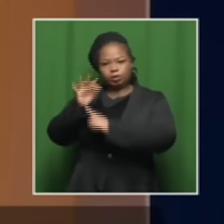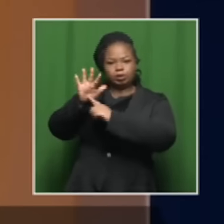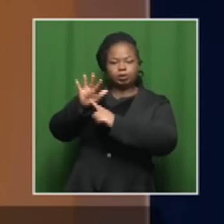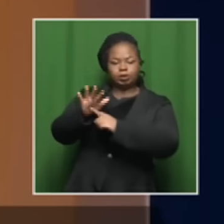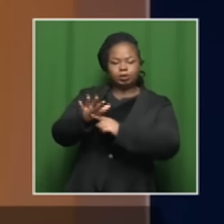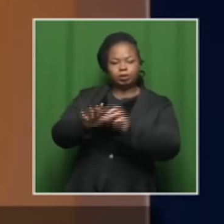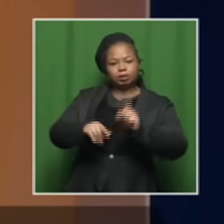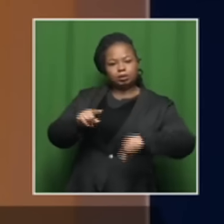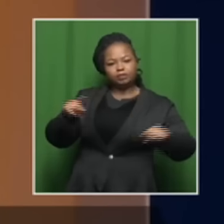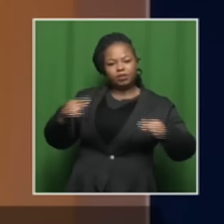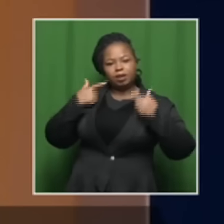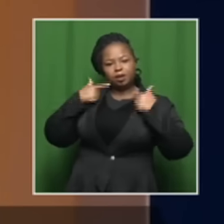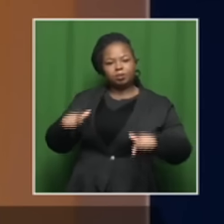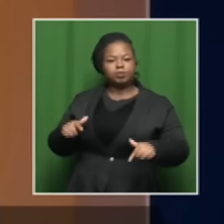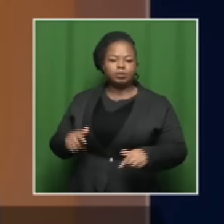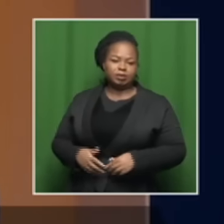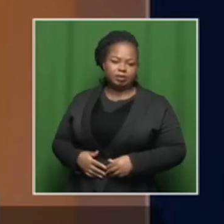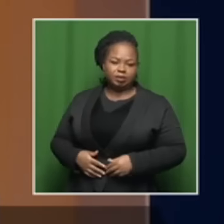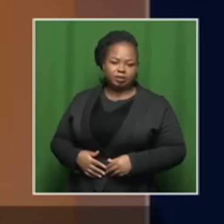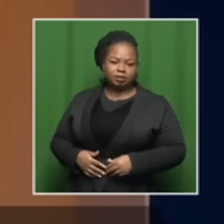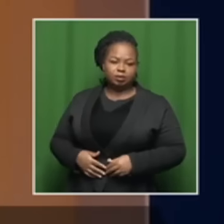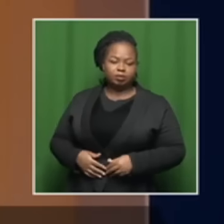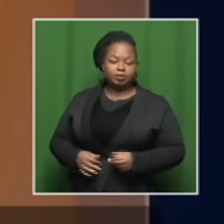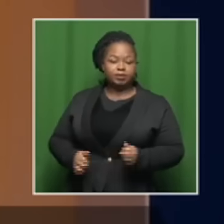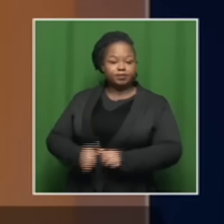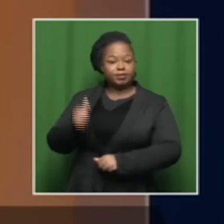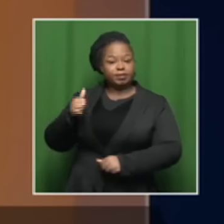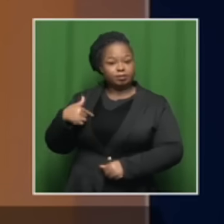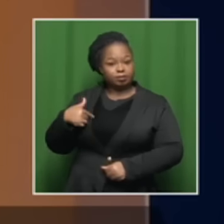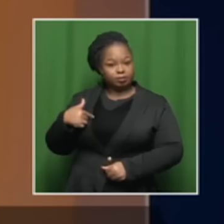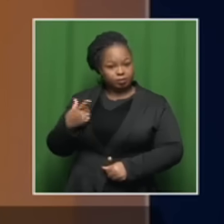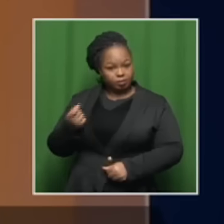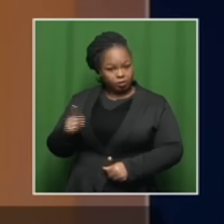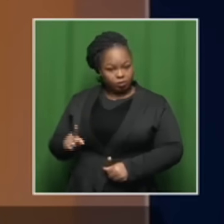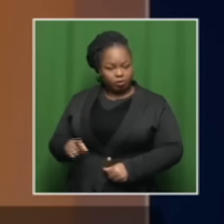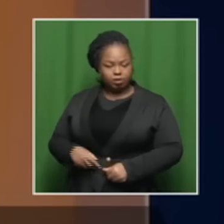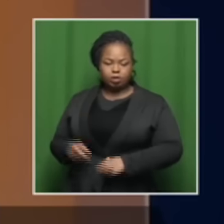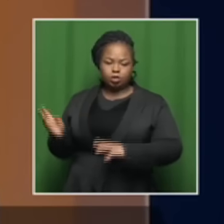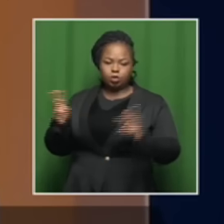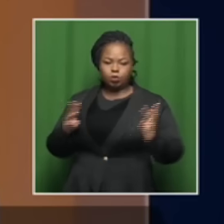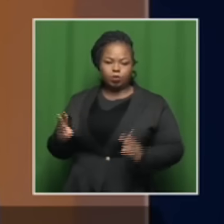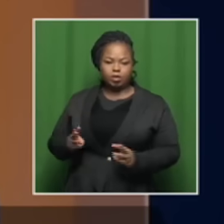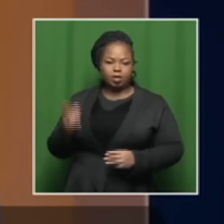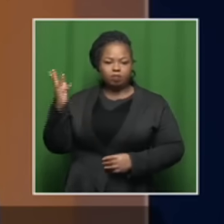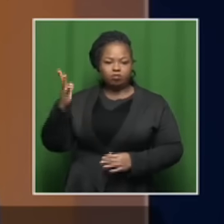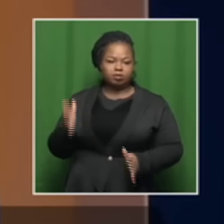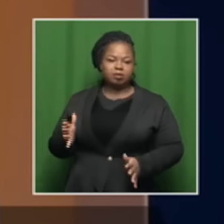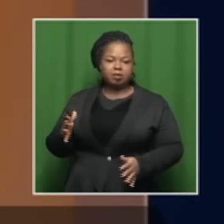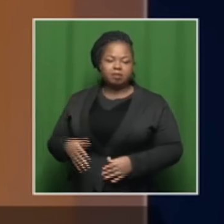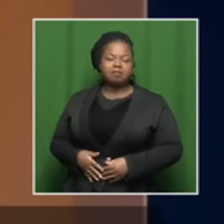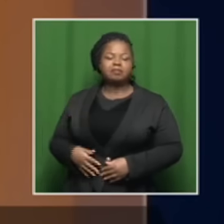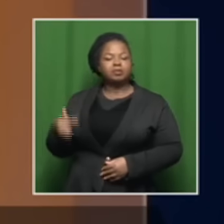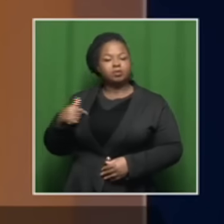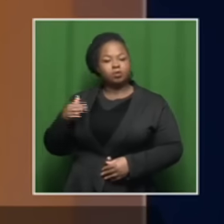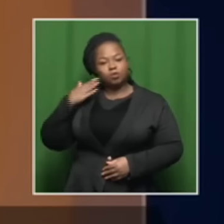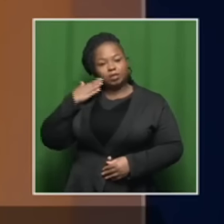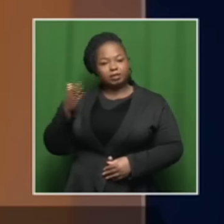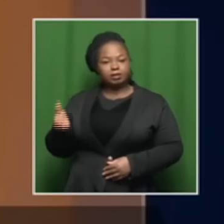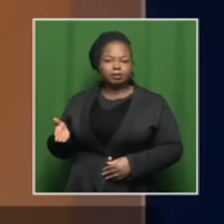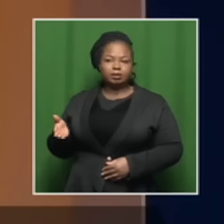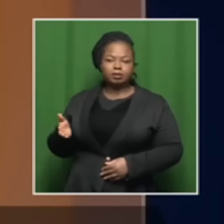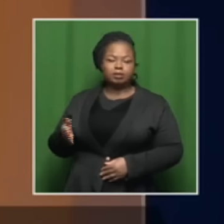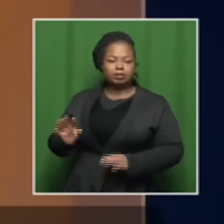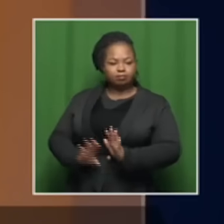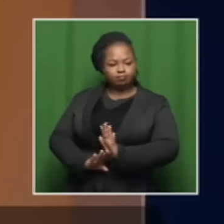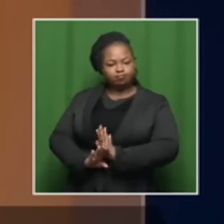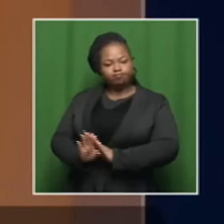so many different languages. So one of the first things that I did as a weather presenter, sort of once I'd been established